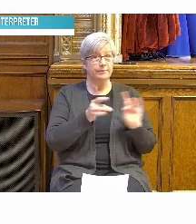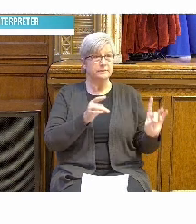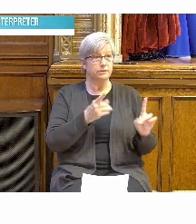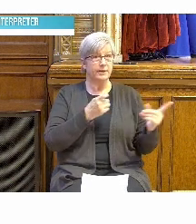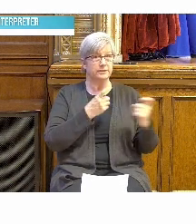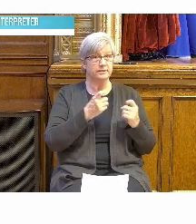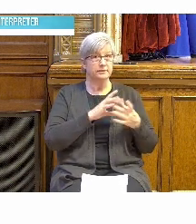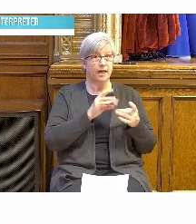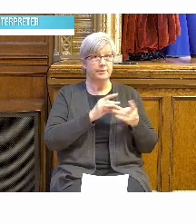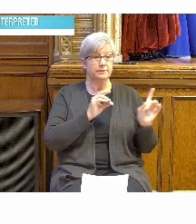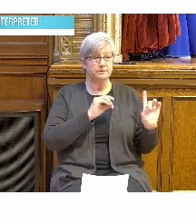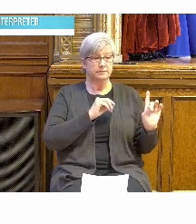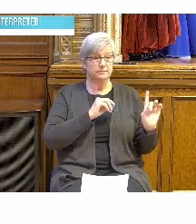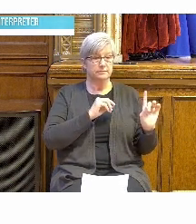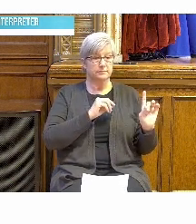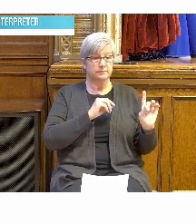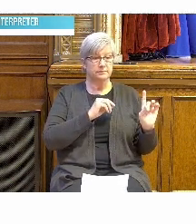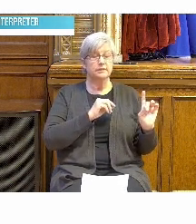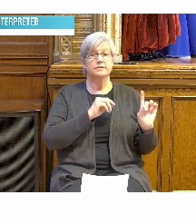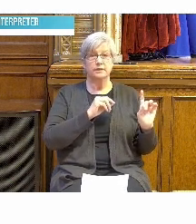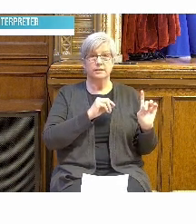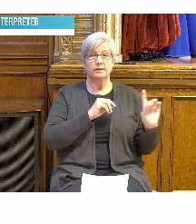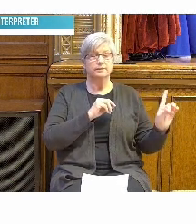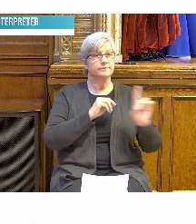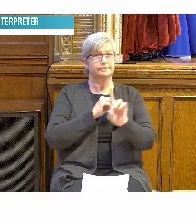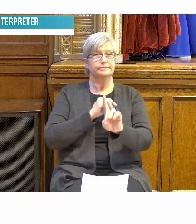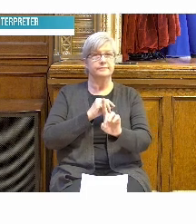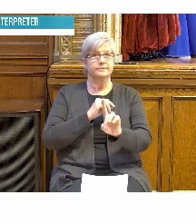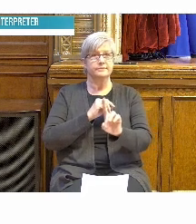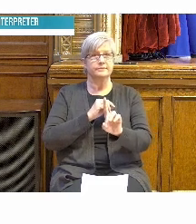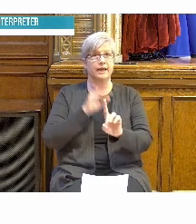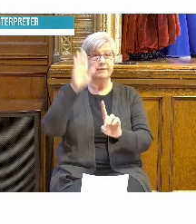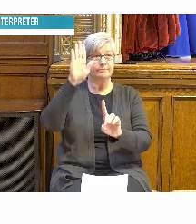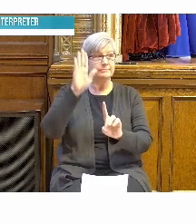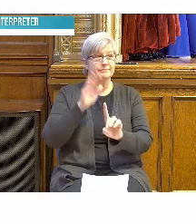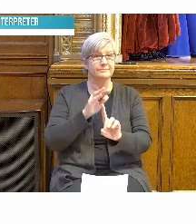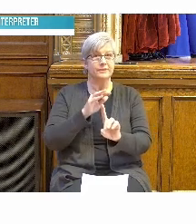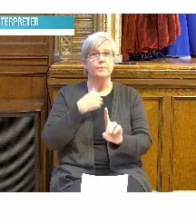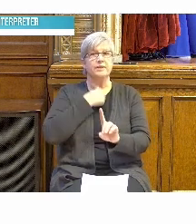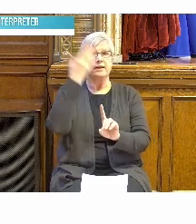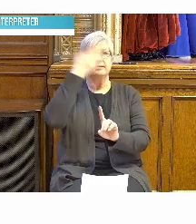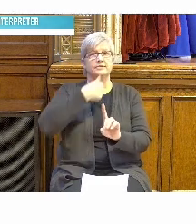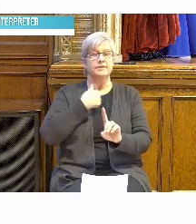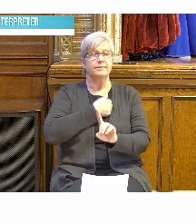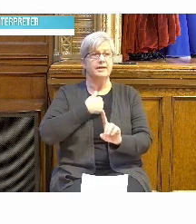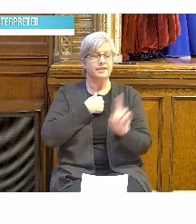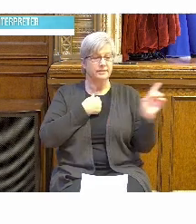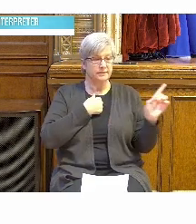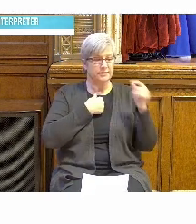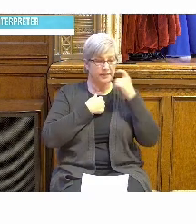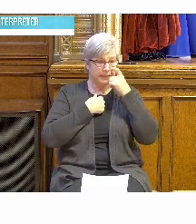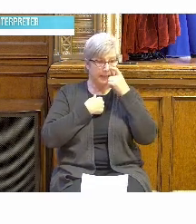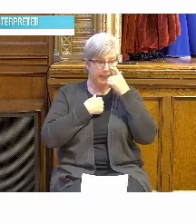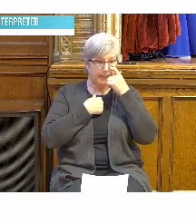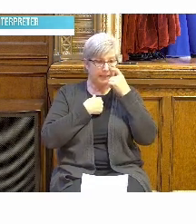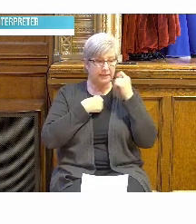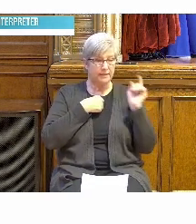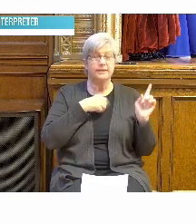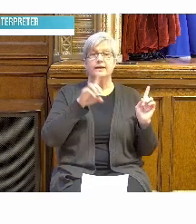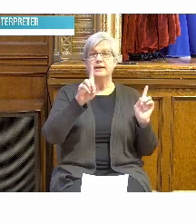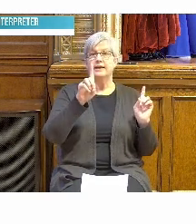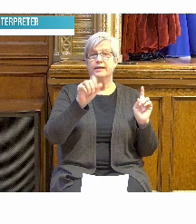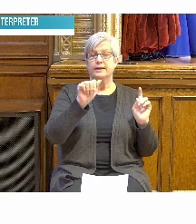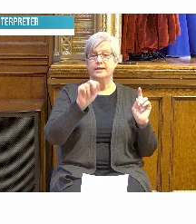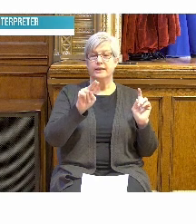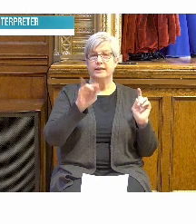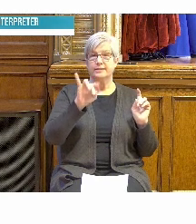questions or comments on this section, I think it Yeah, might be. I have my hands raised. Okay, I'm sorry, I didn't see it. I apologize. Go ahead. Commissioner Daniels.